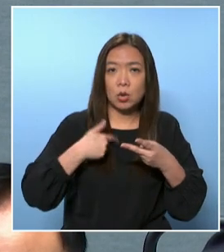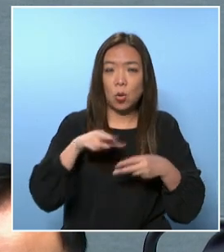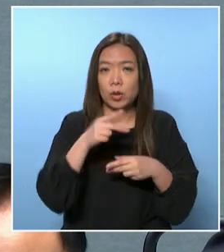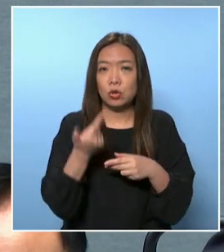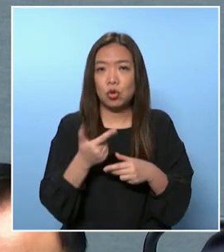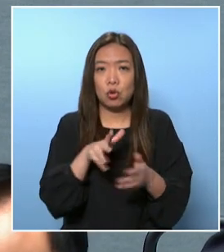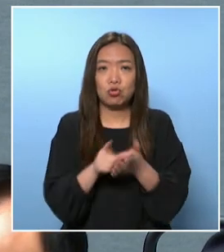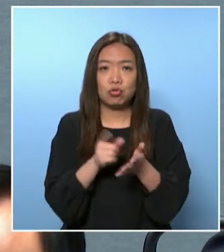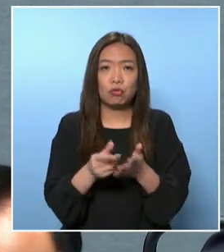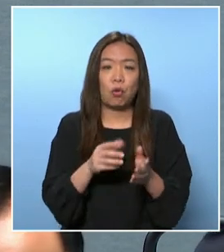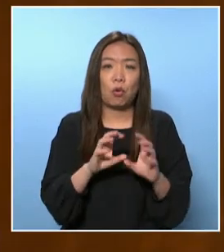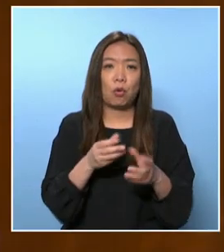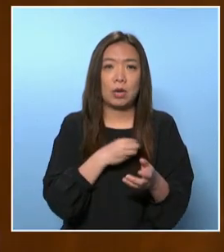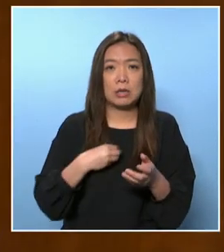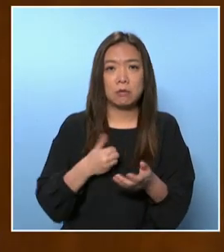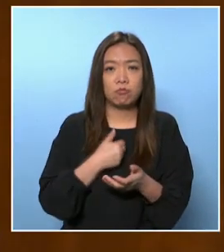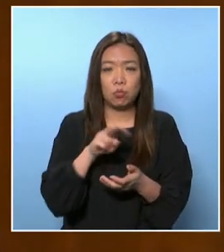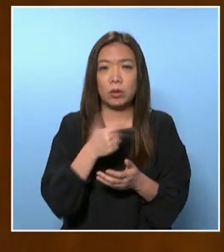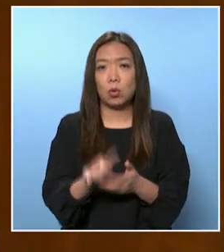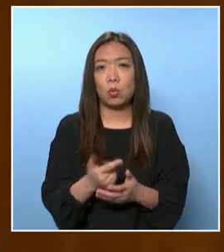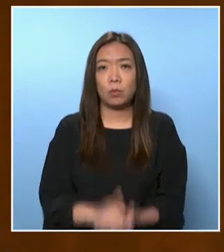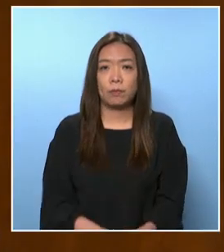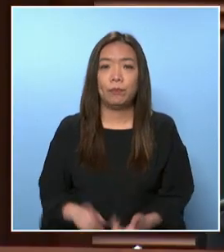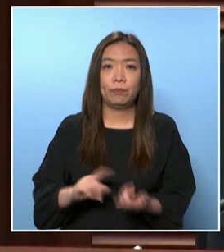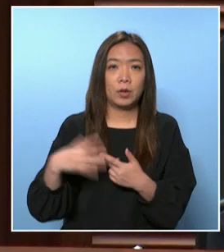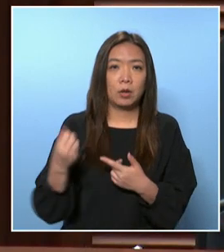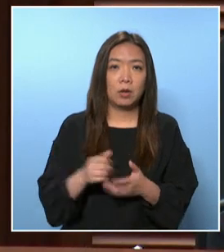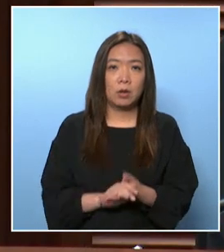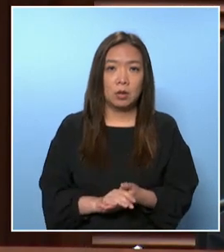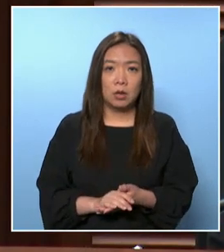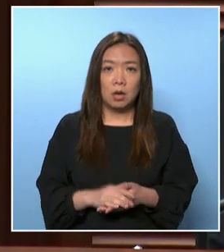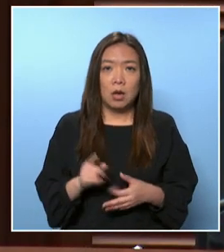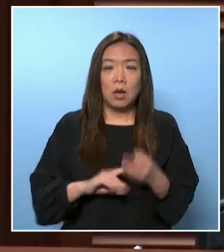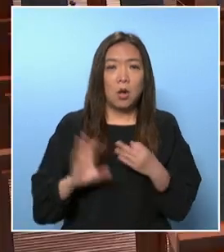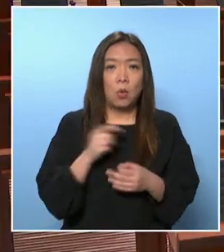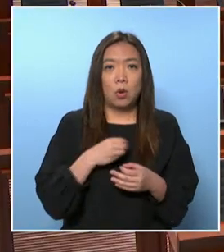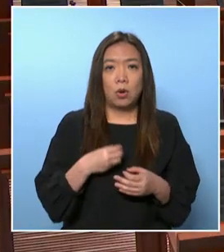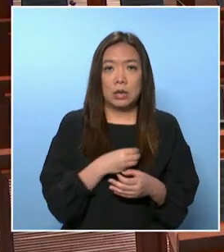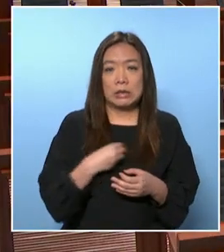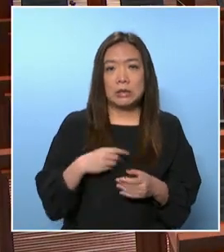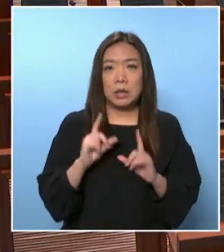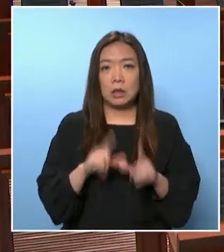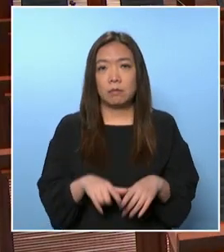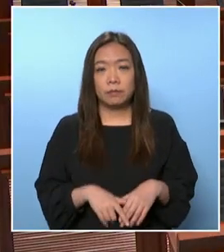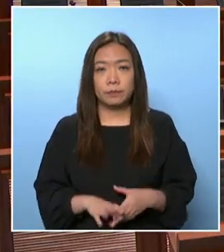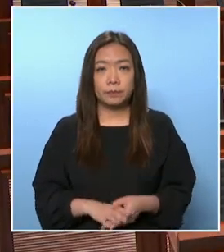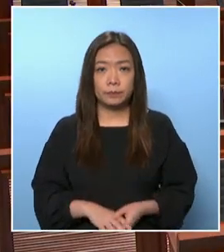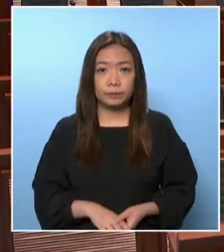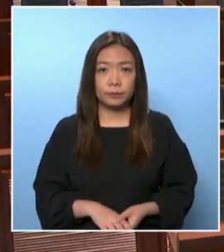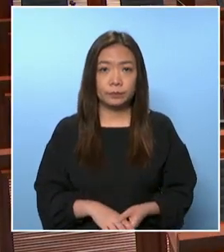identify more sources of specialist doctors who are coming from outside. I defer to Dr.